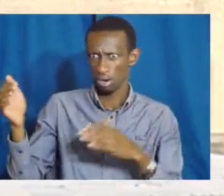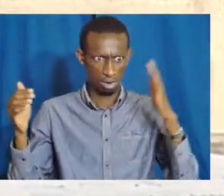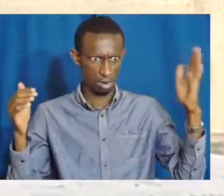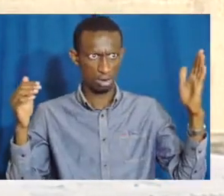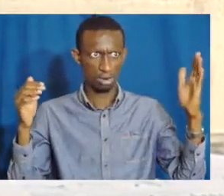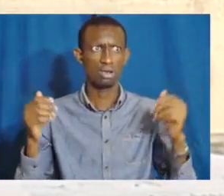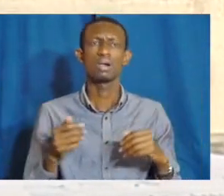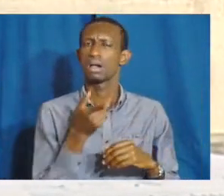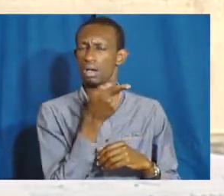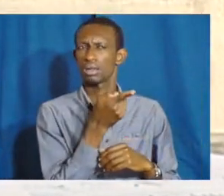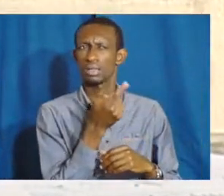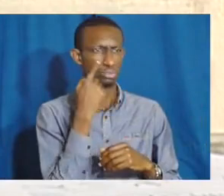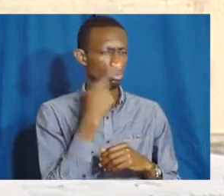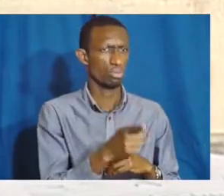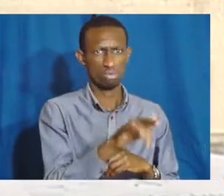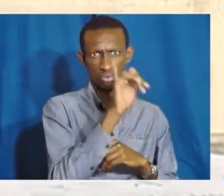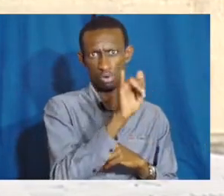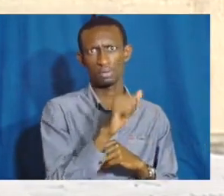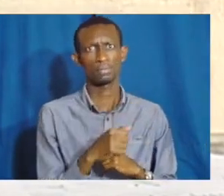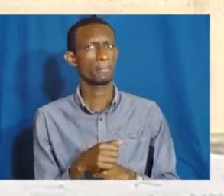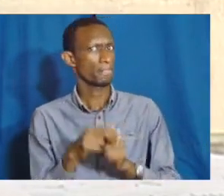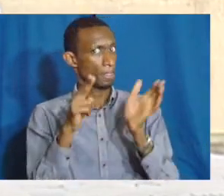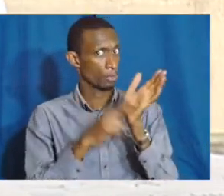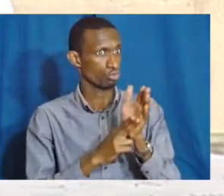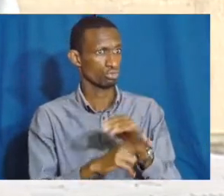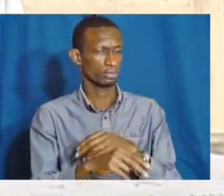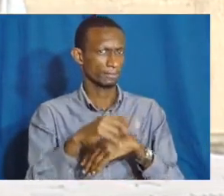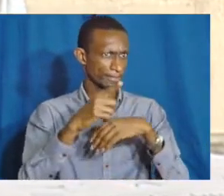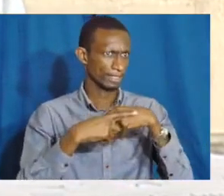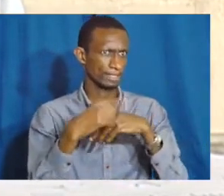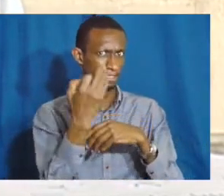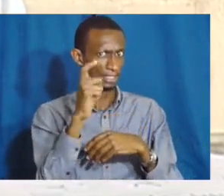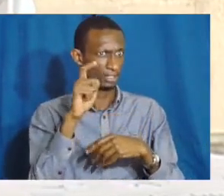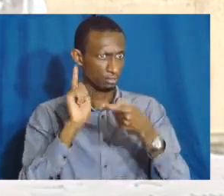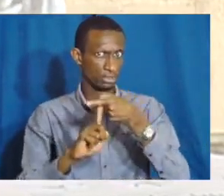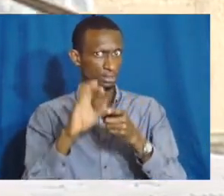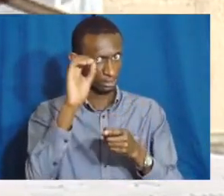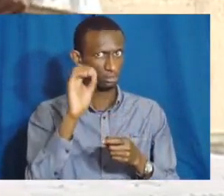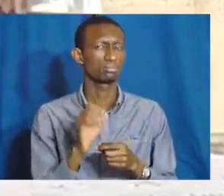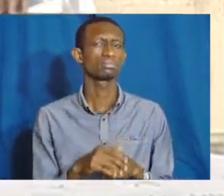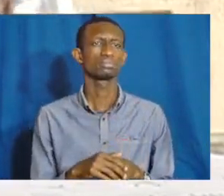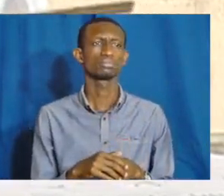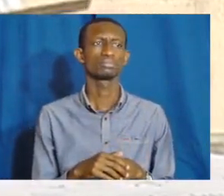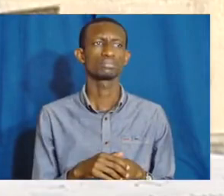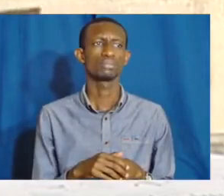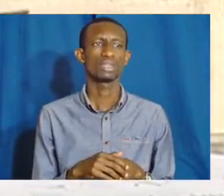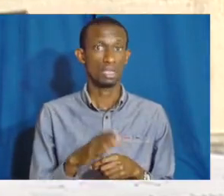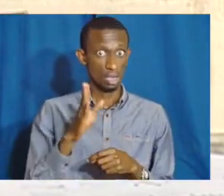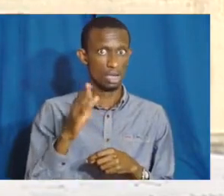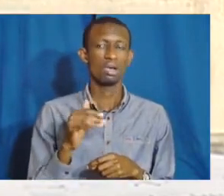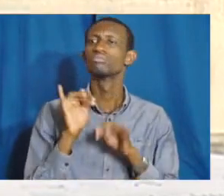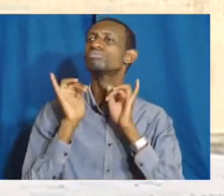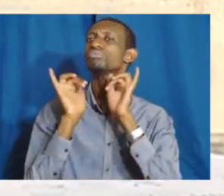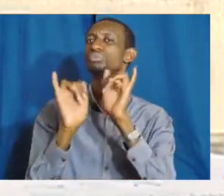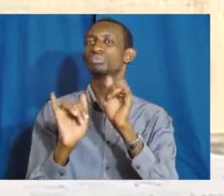we'll get y equals negative 3x, then plus 0. And then you remain